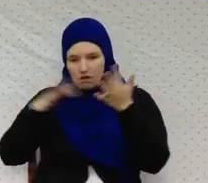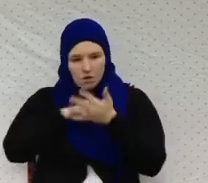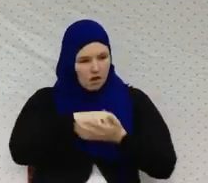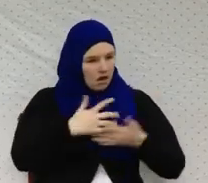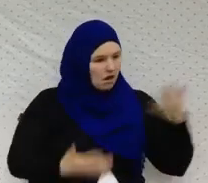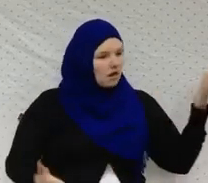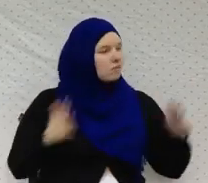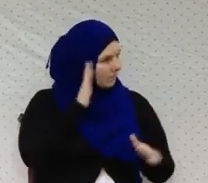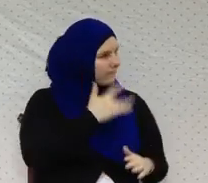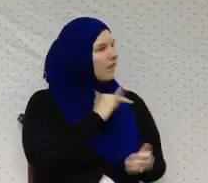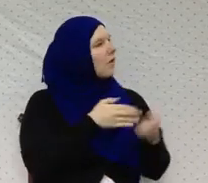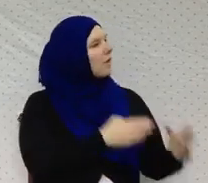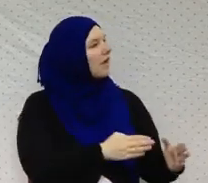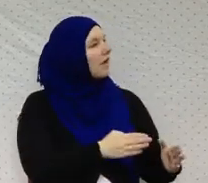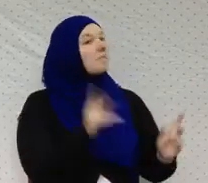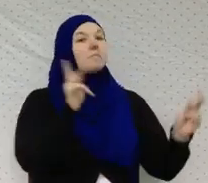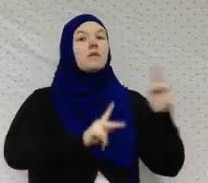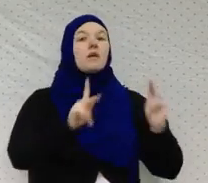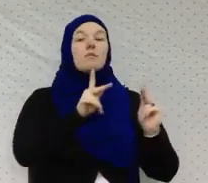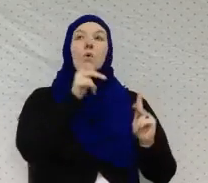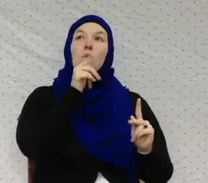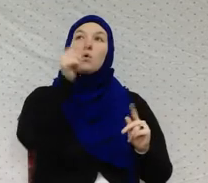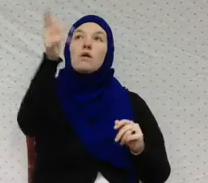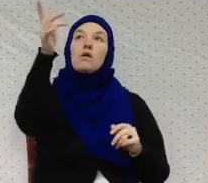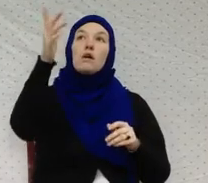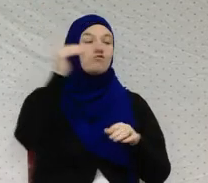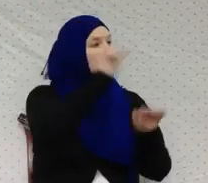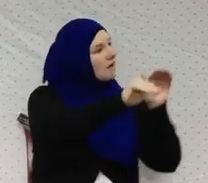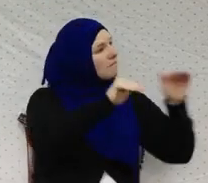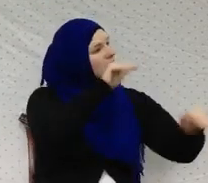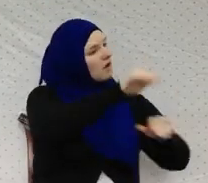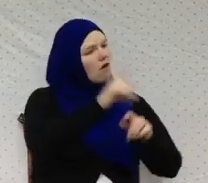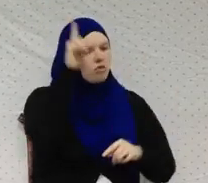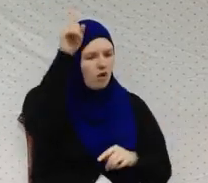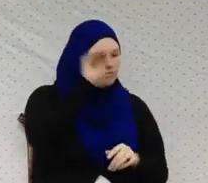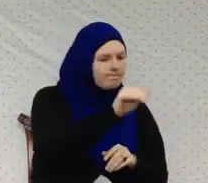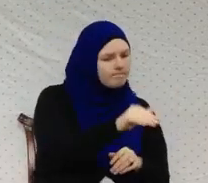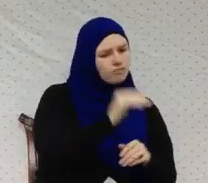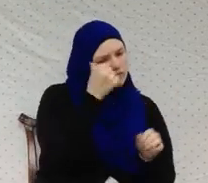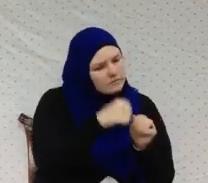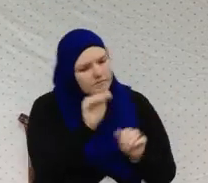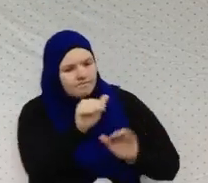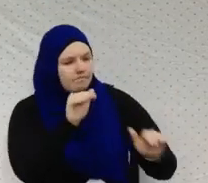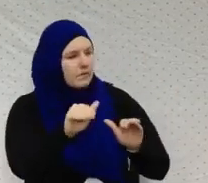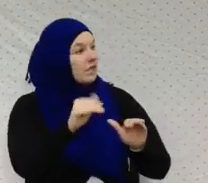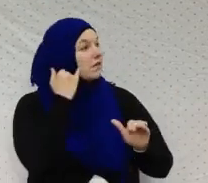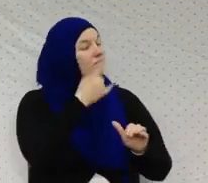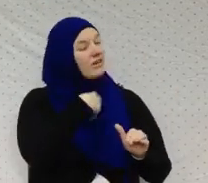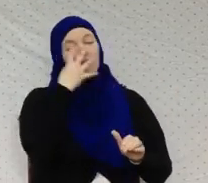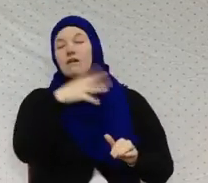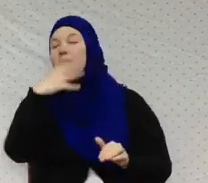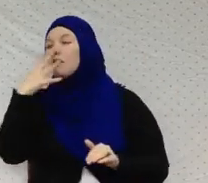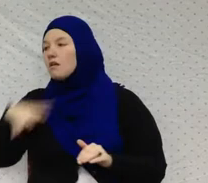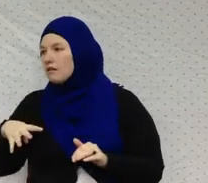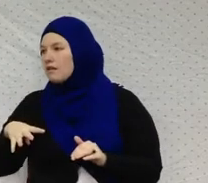describes the same thing in Surah Taha. He who turns away from my reminders and remembrance.